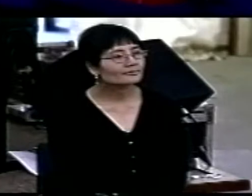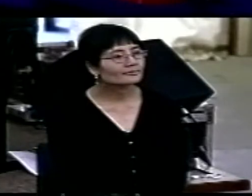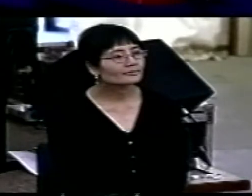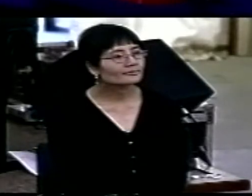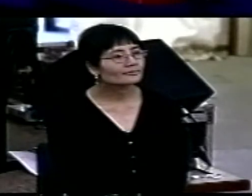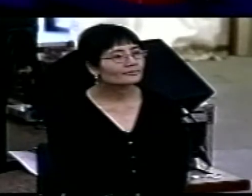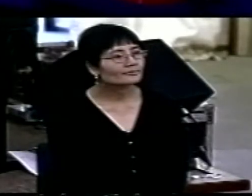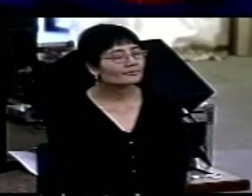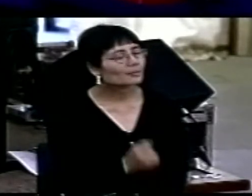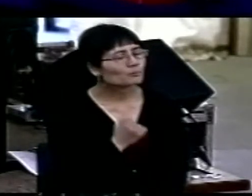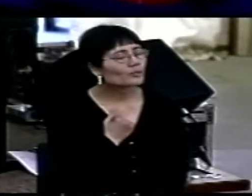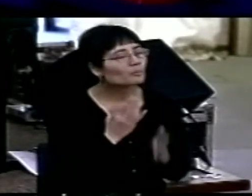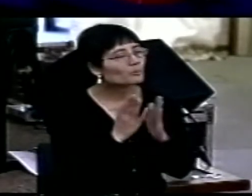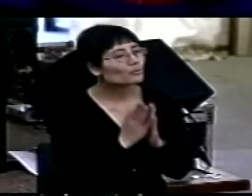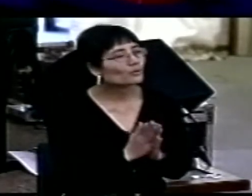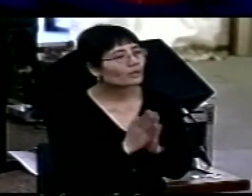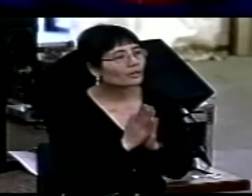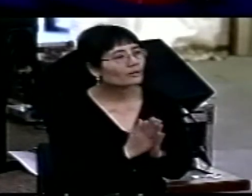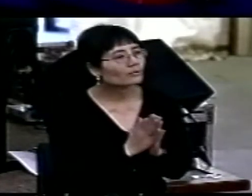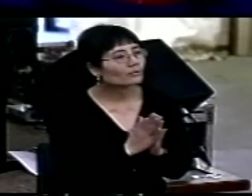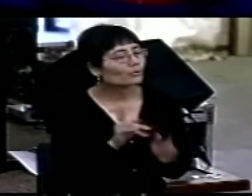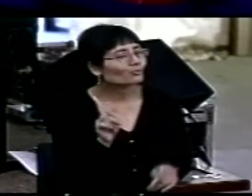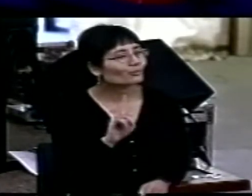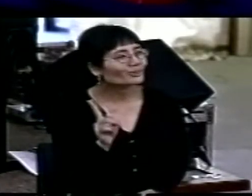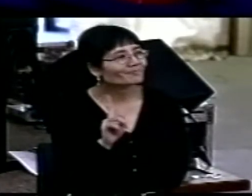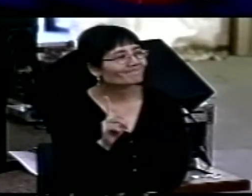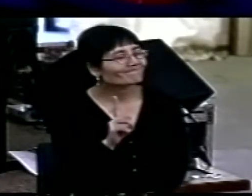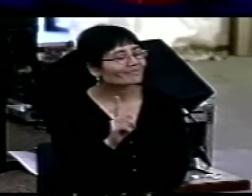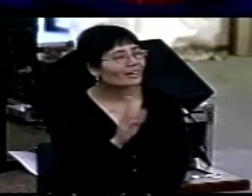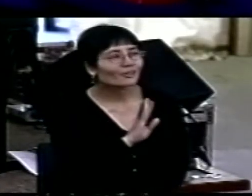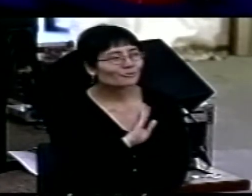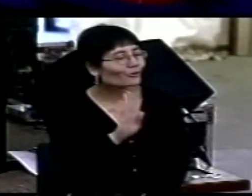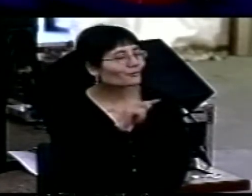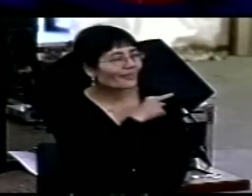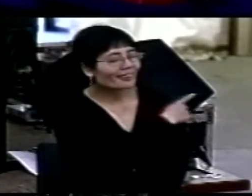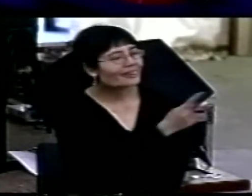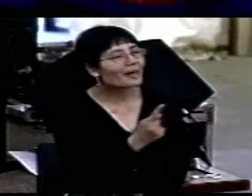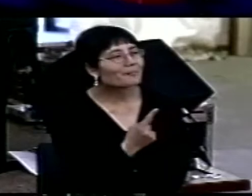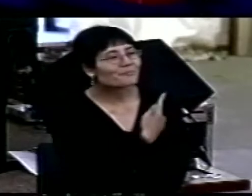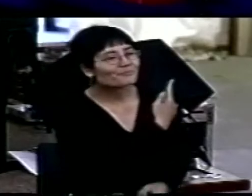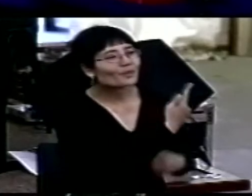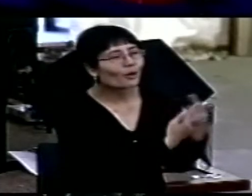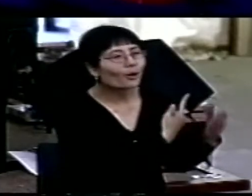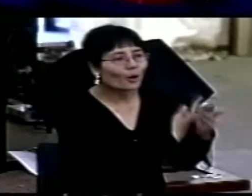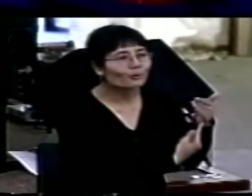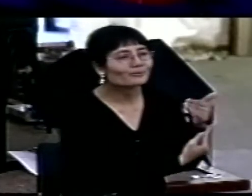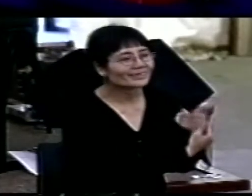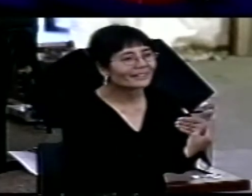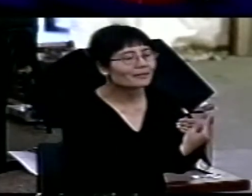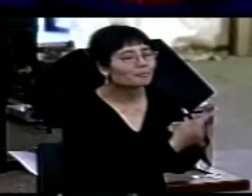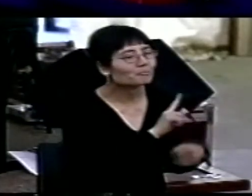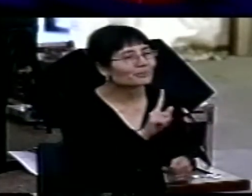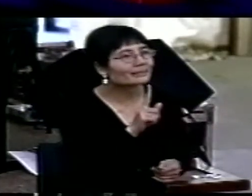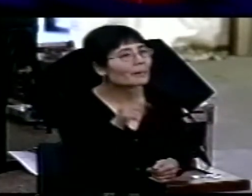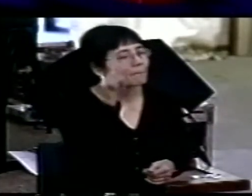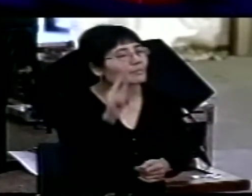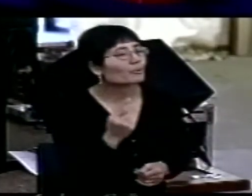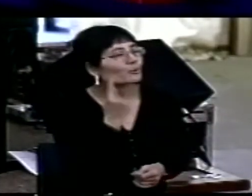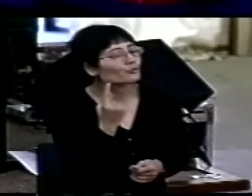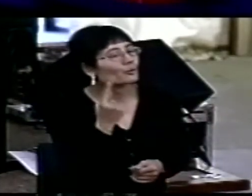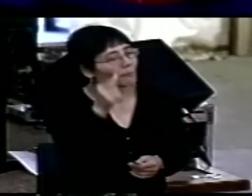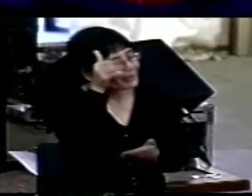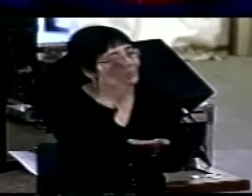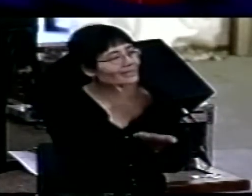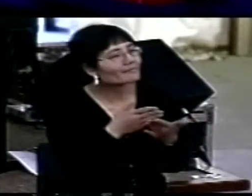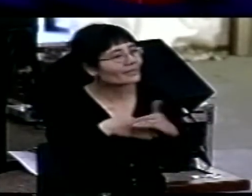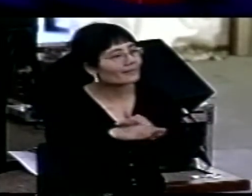My prayer is not for them alone. I pray also for those who will believe in me through their